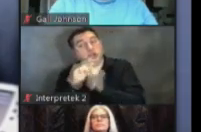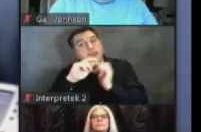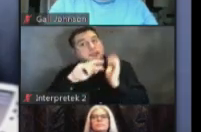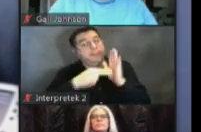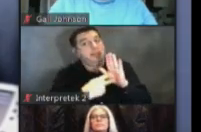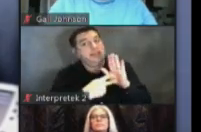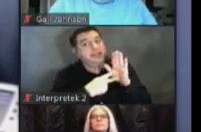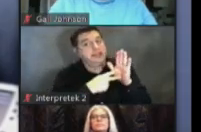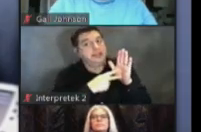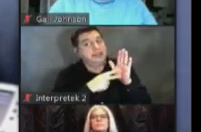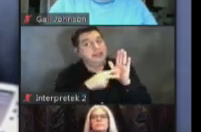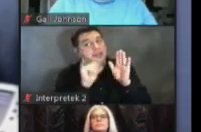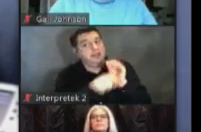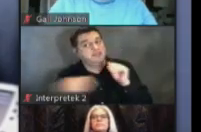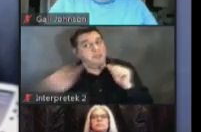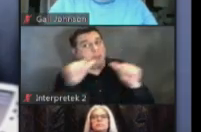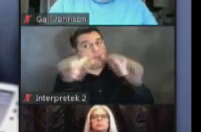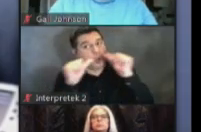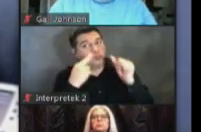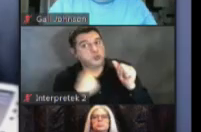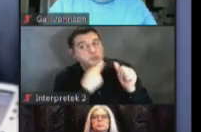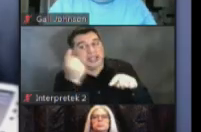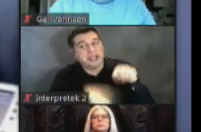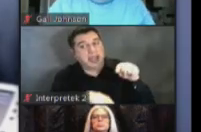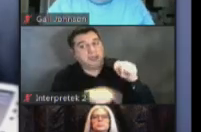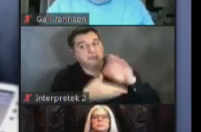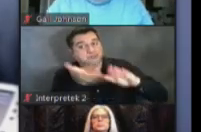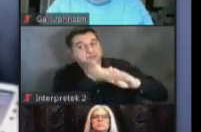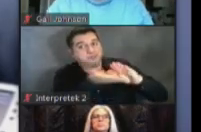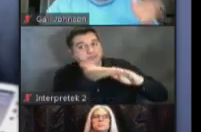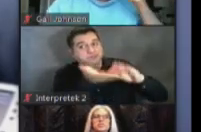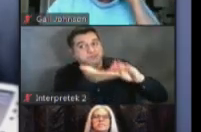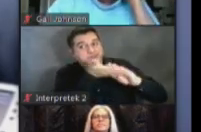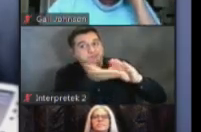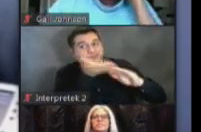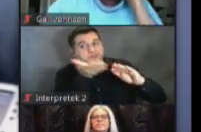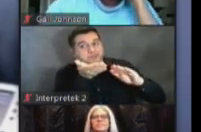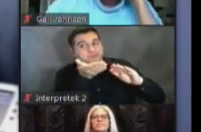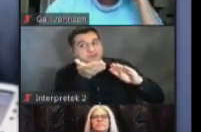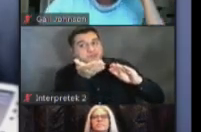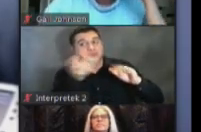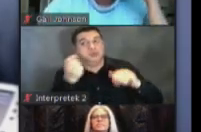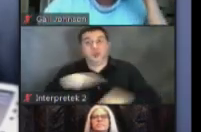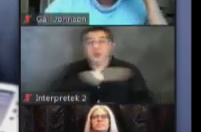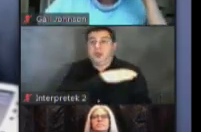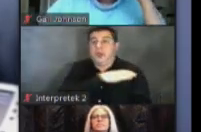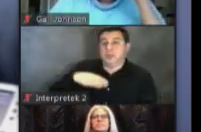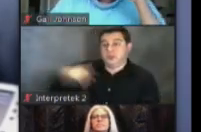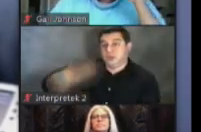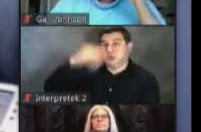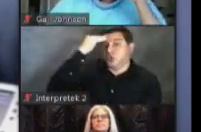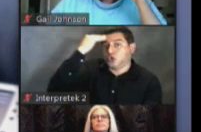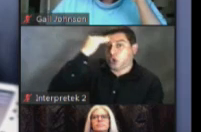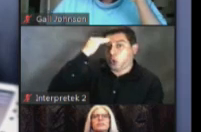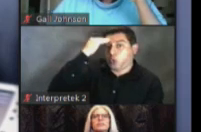cease from their operation. And as the commission knows, we've been pretty forceful in terms of trying to do